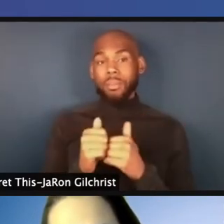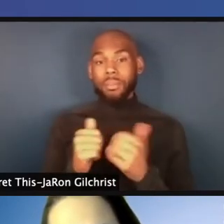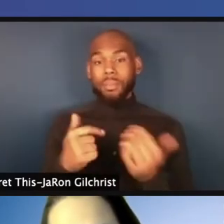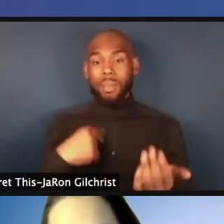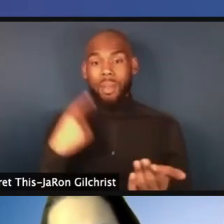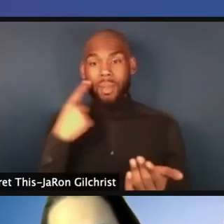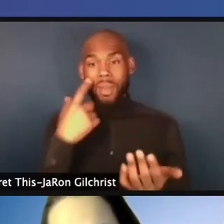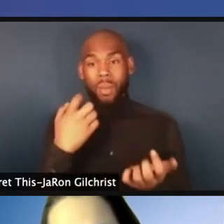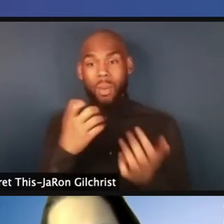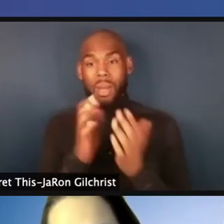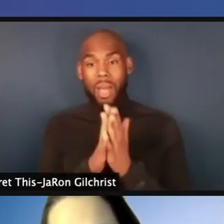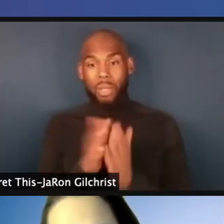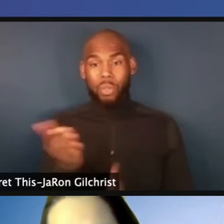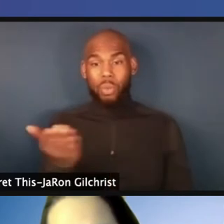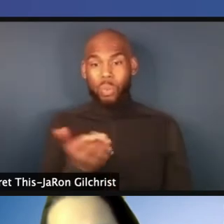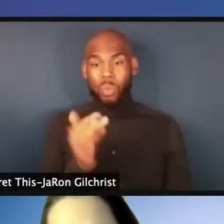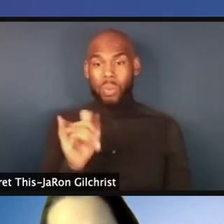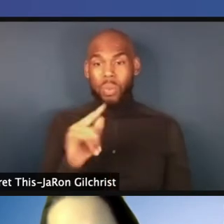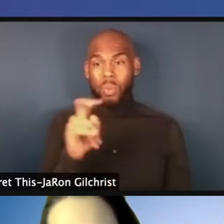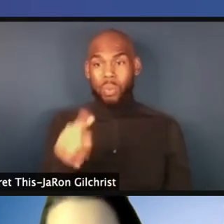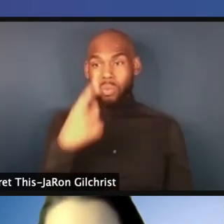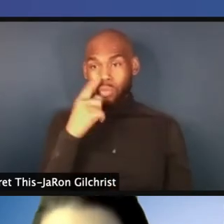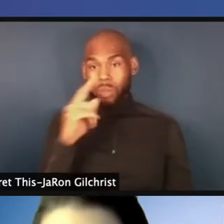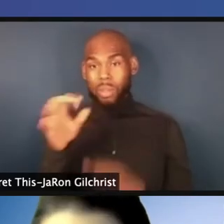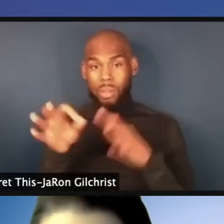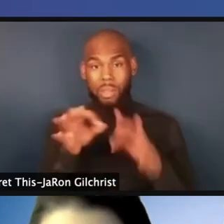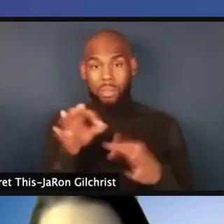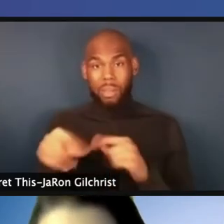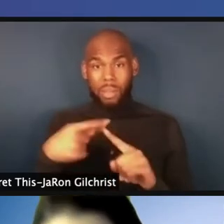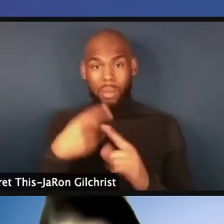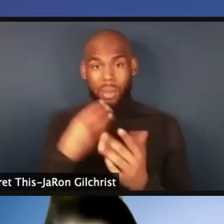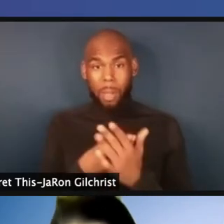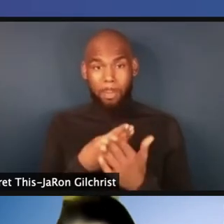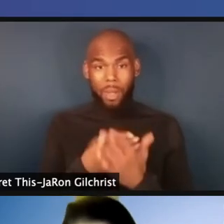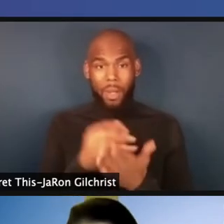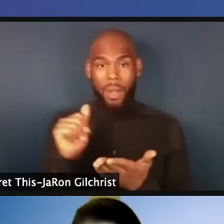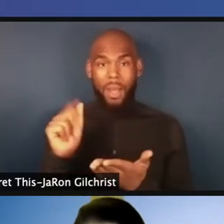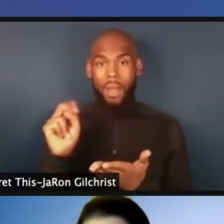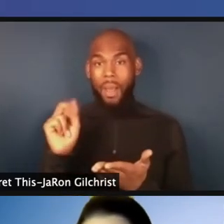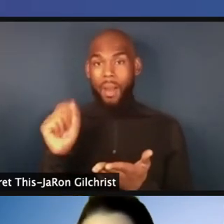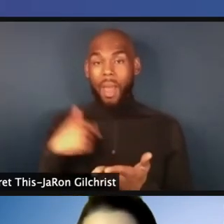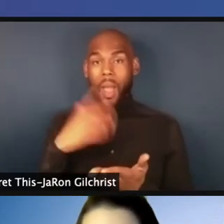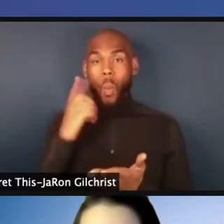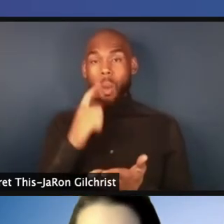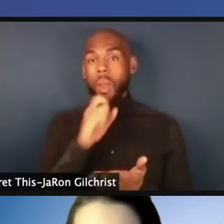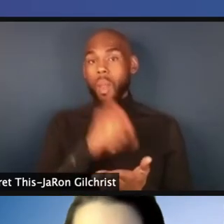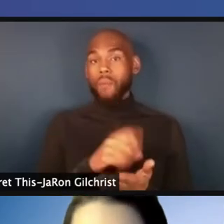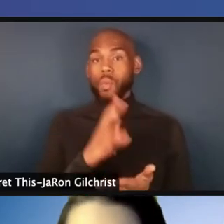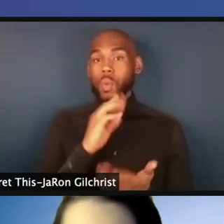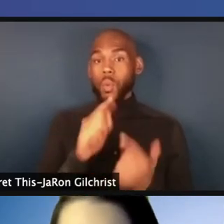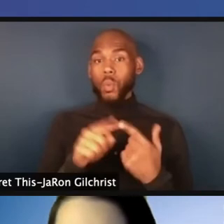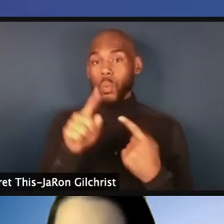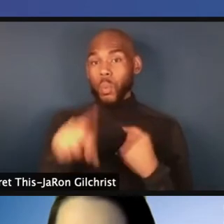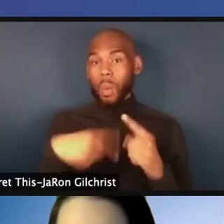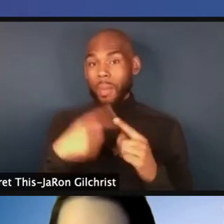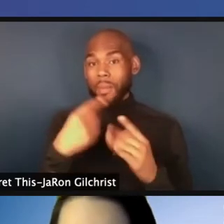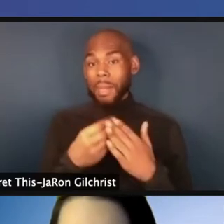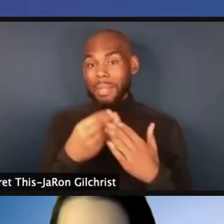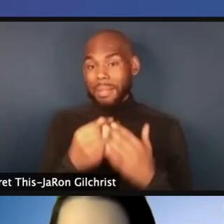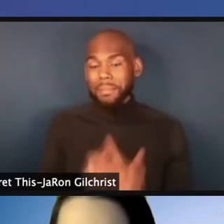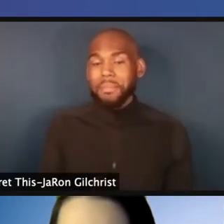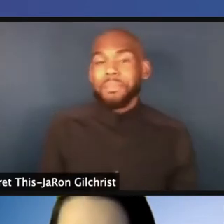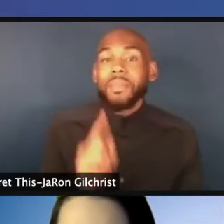question, honestly. Can you talk to me a little bit about the money? I would love to talk to you about the money. So the first thing